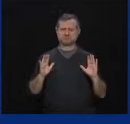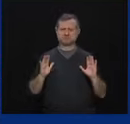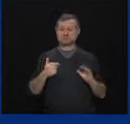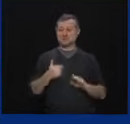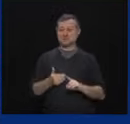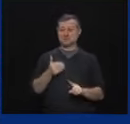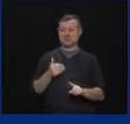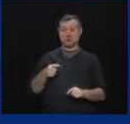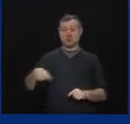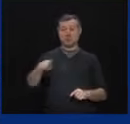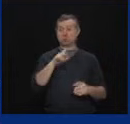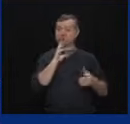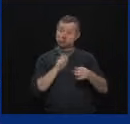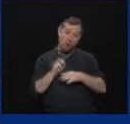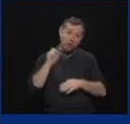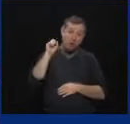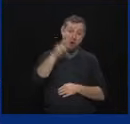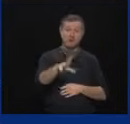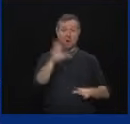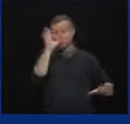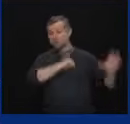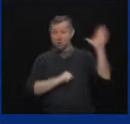assumptions that are highly erroneous,